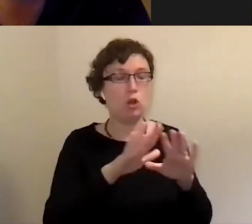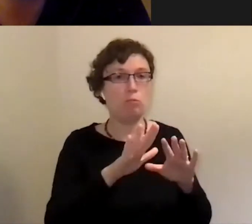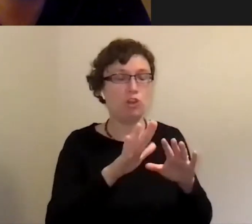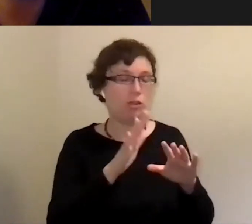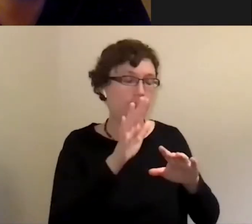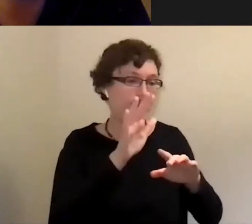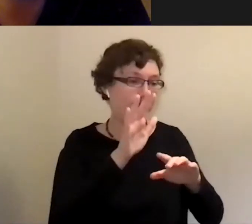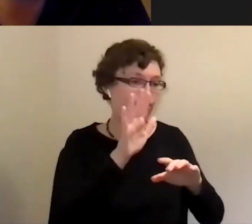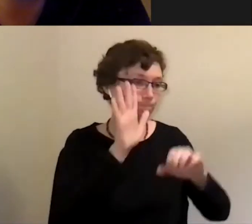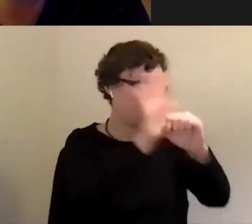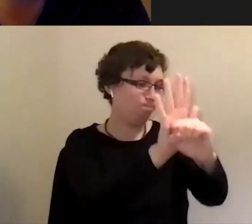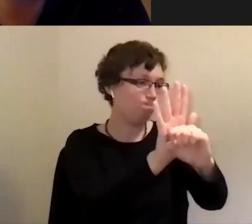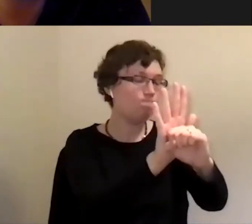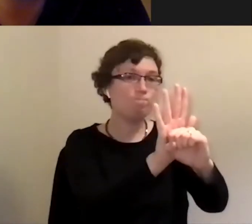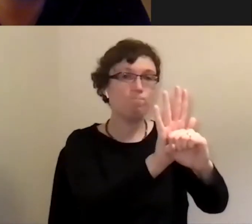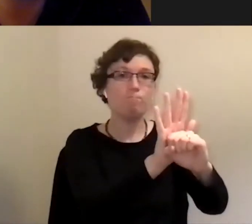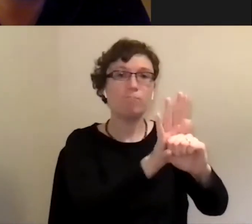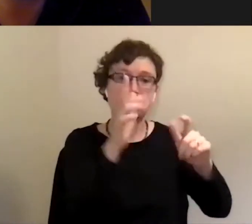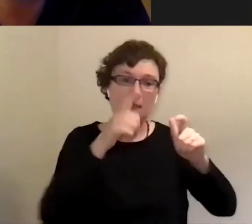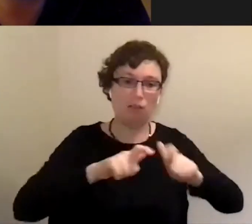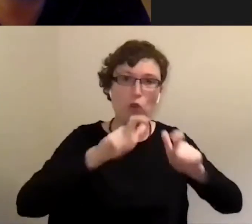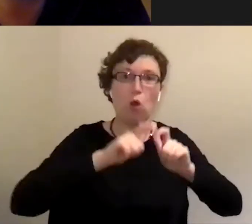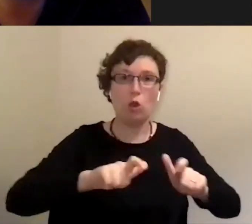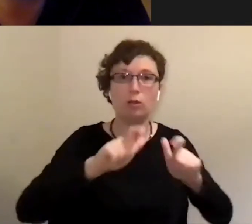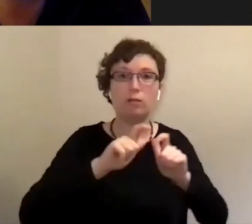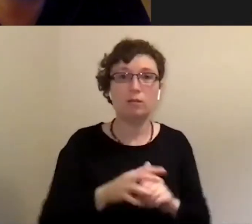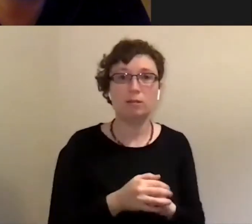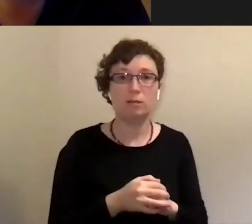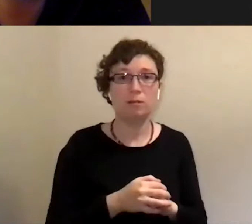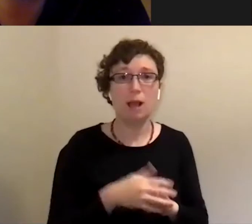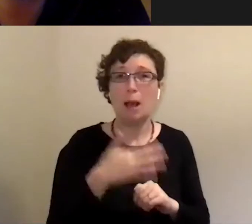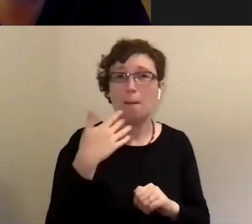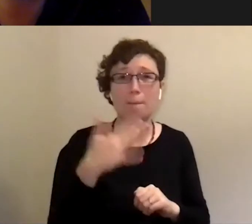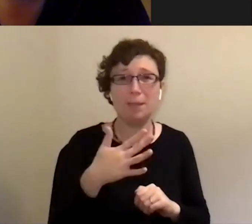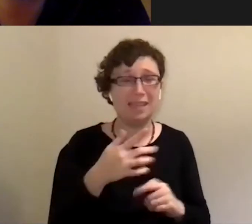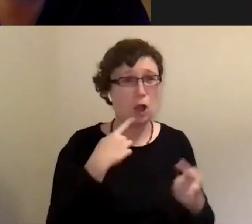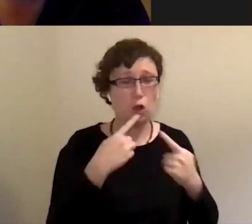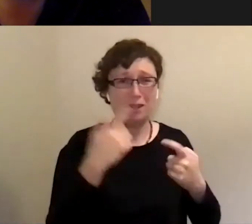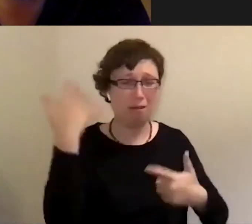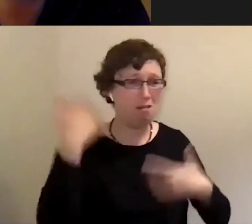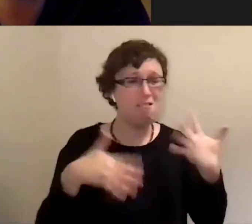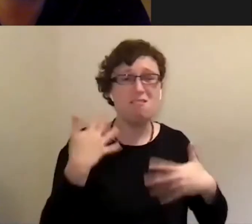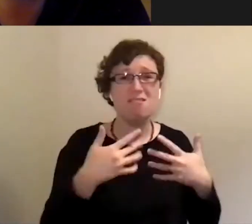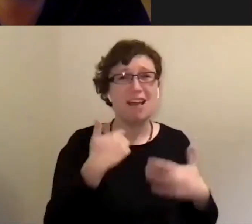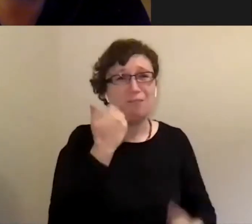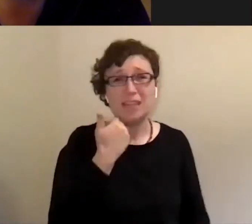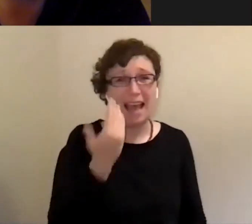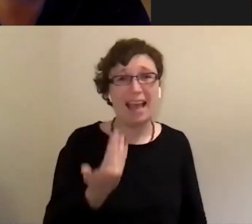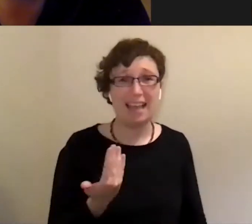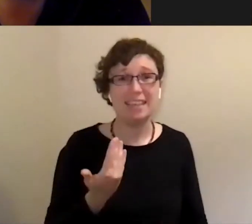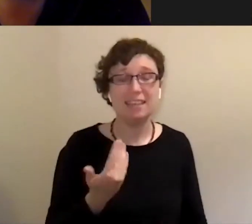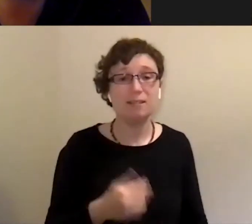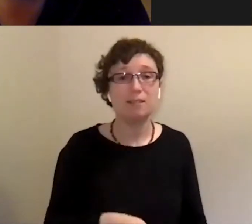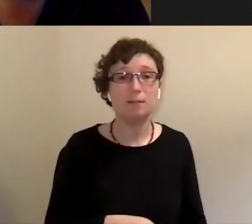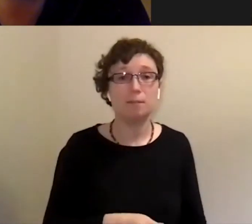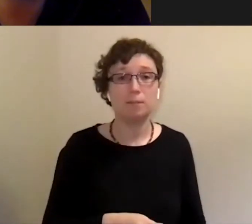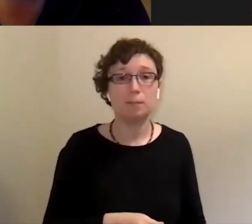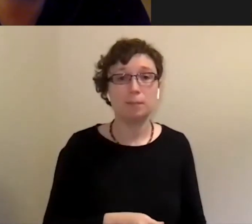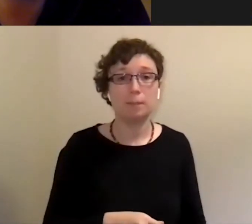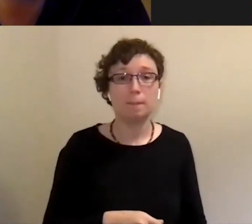I've been receiving every day. Back to being an ally. Don't act like